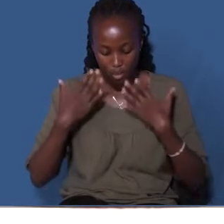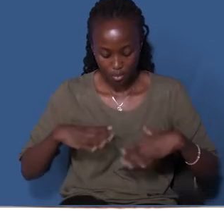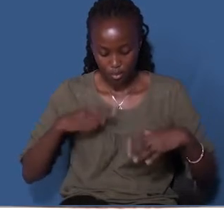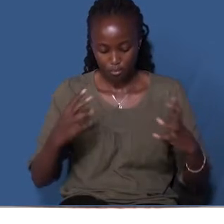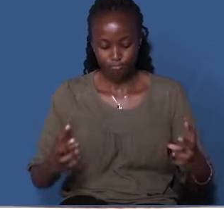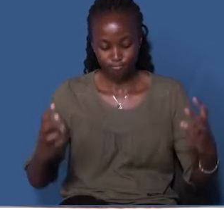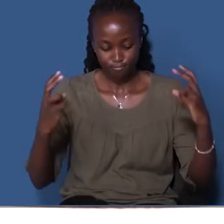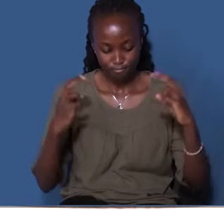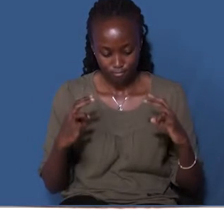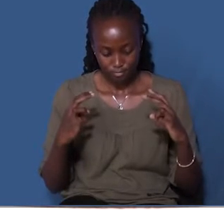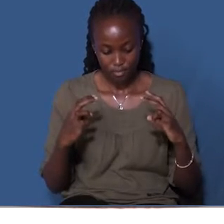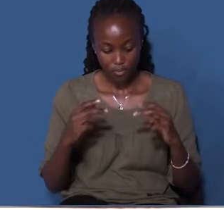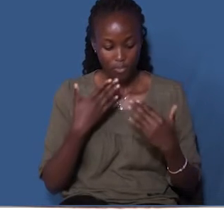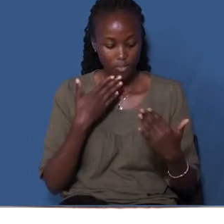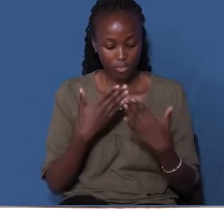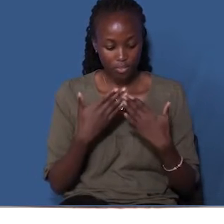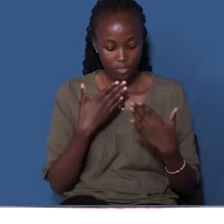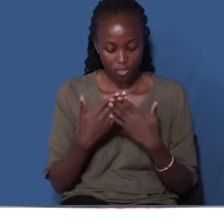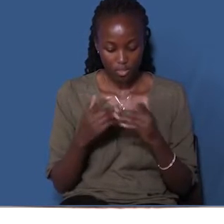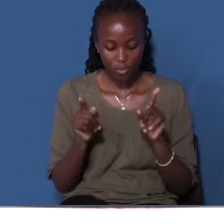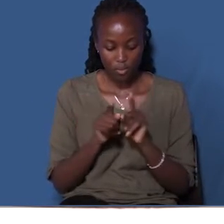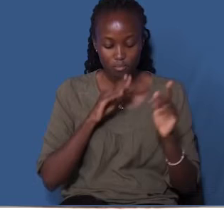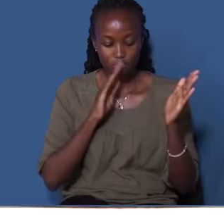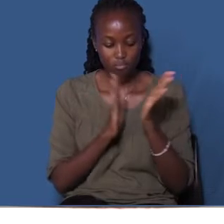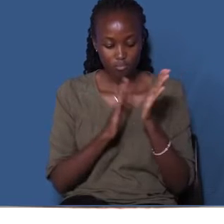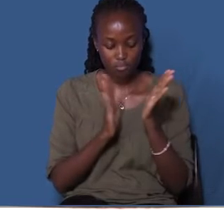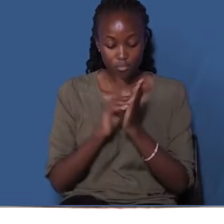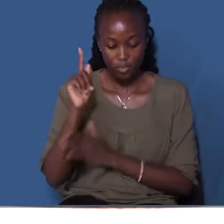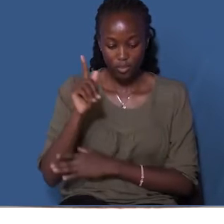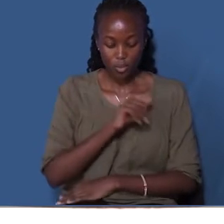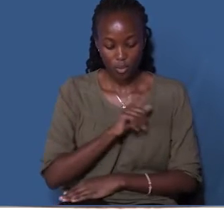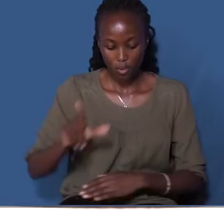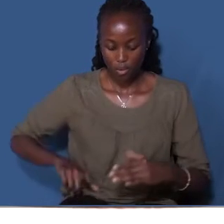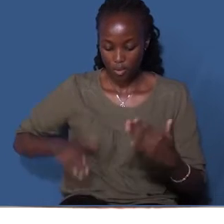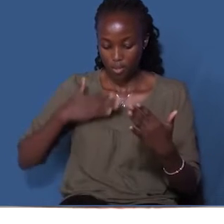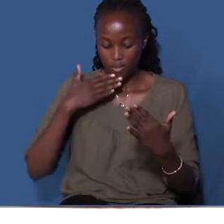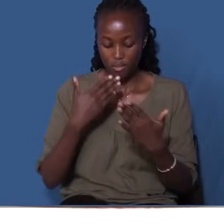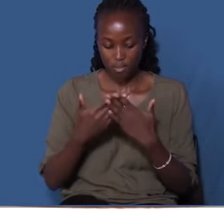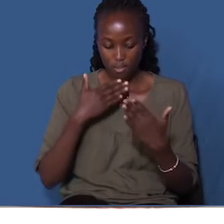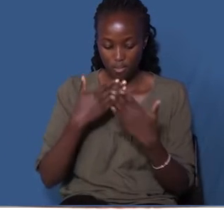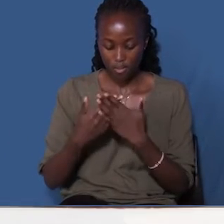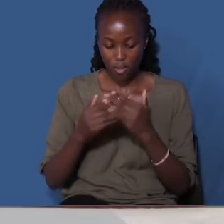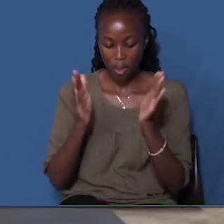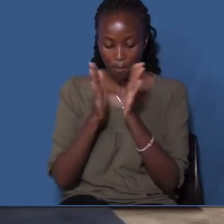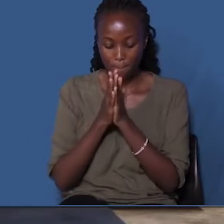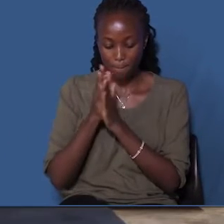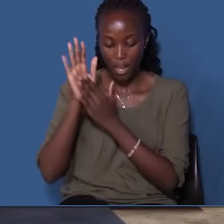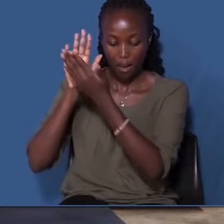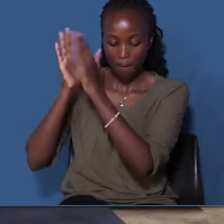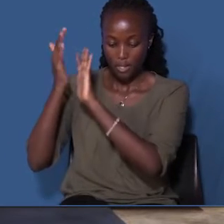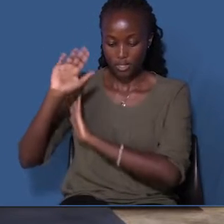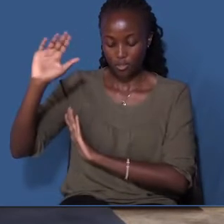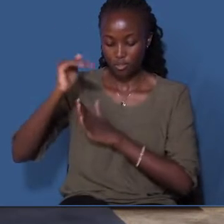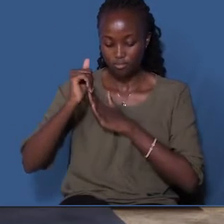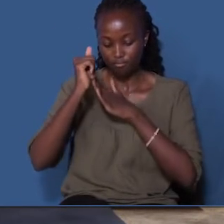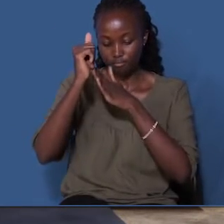this broadcast. I want to give you thanks and give you praise. Lord, we thank you, and we ask that, God, may your presence continue to guide us. Even as